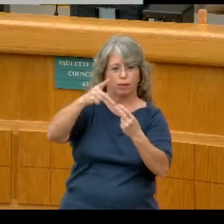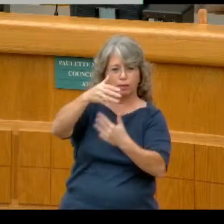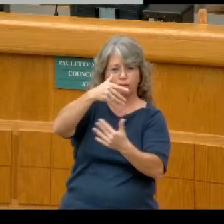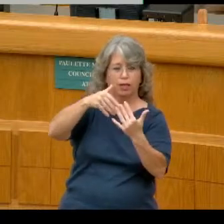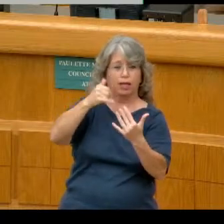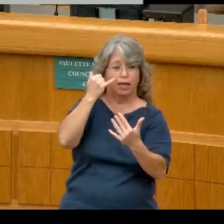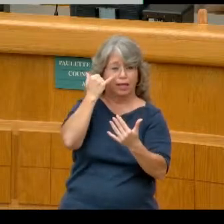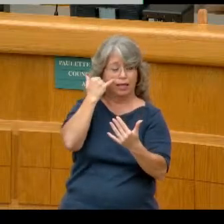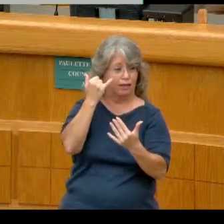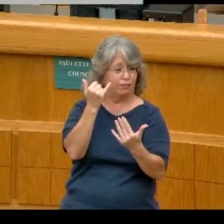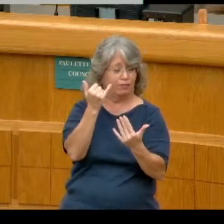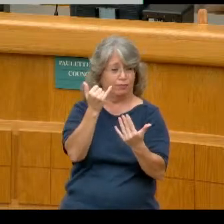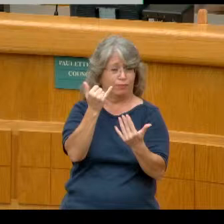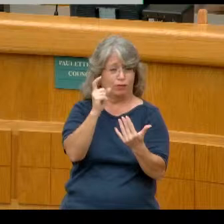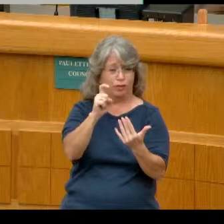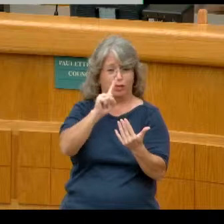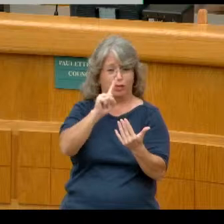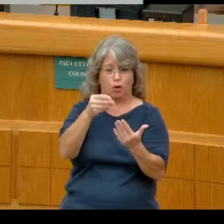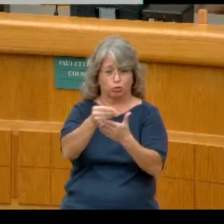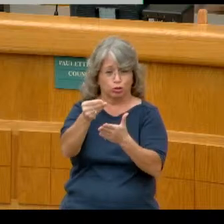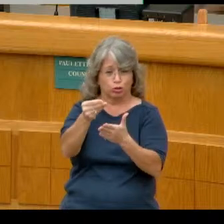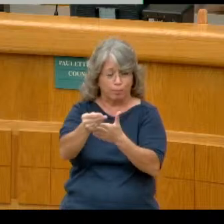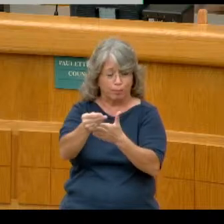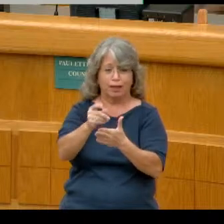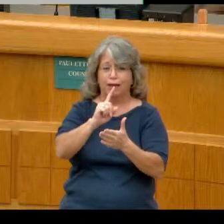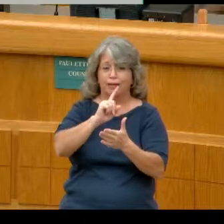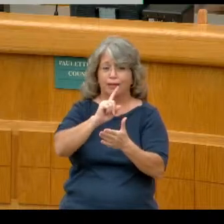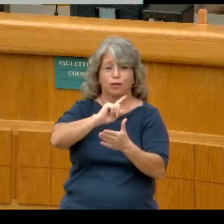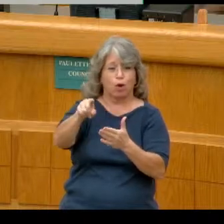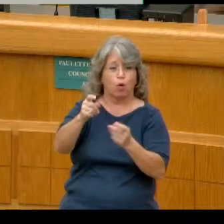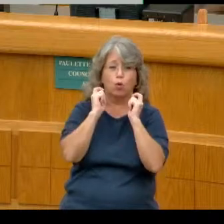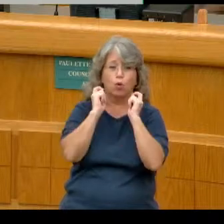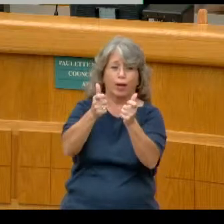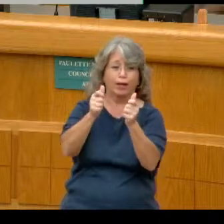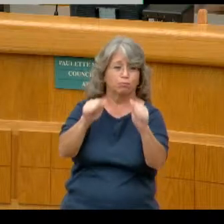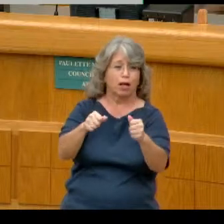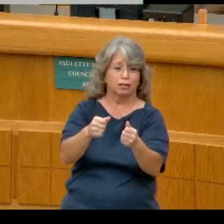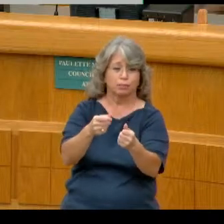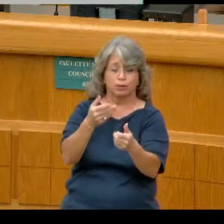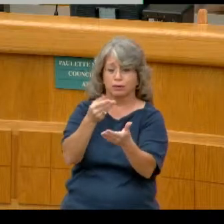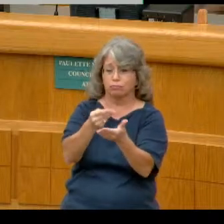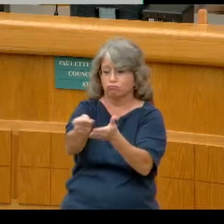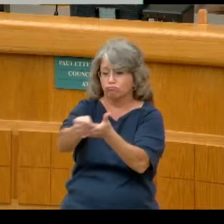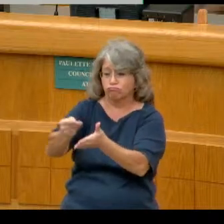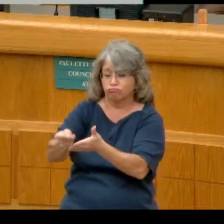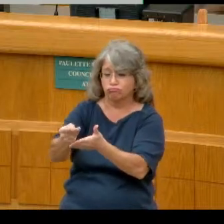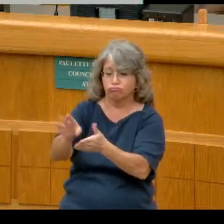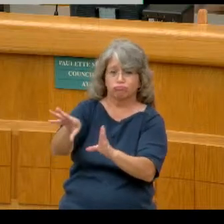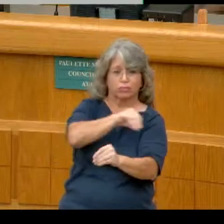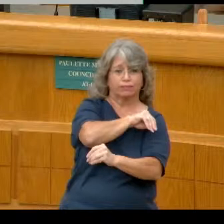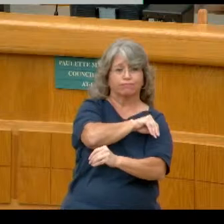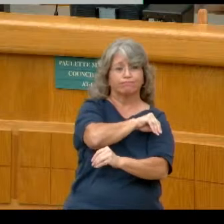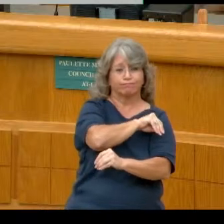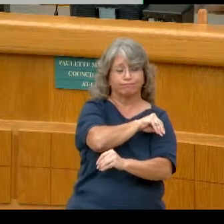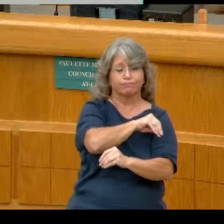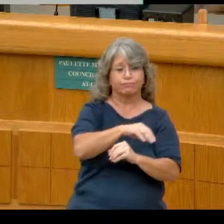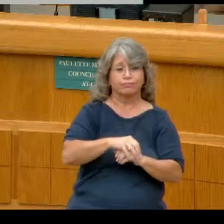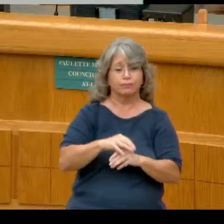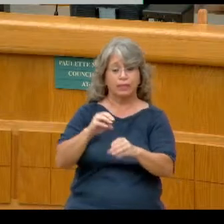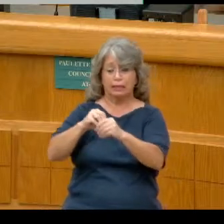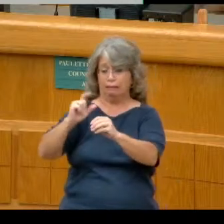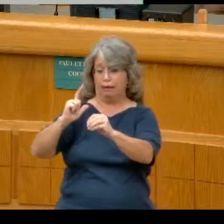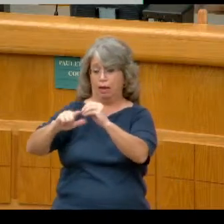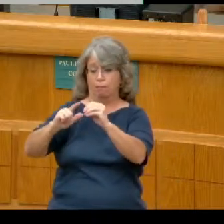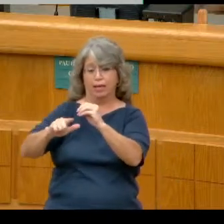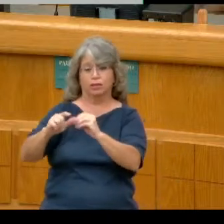all the money that you can as quickly as you can at the business and then get out. In El Paso, where they had 3,000 new cases